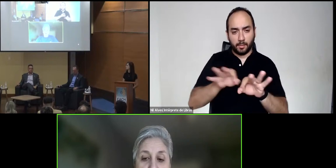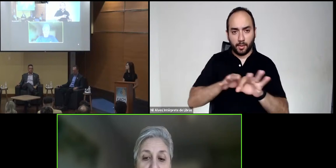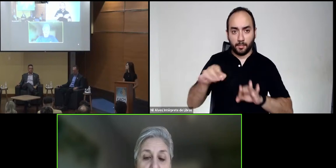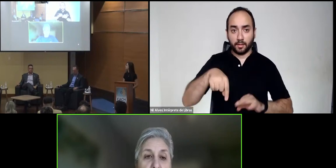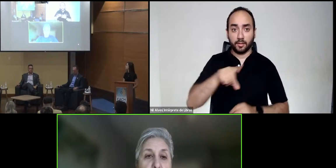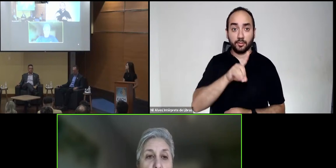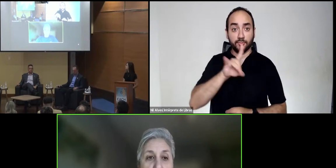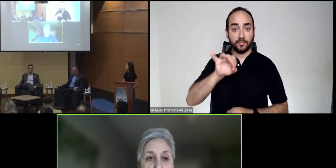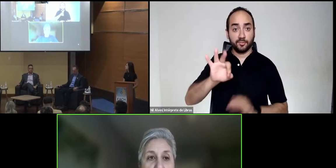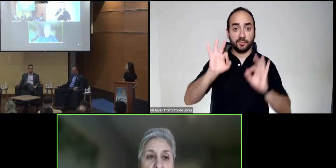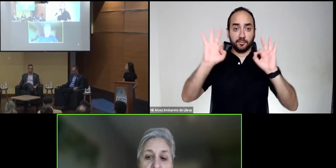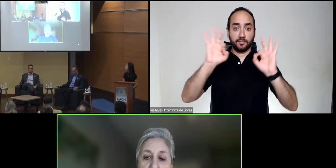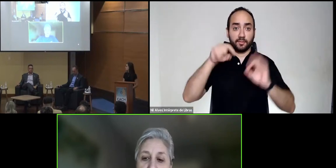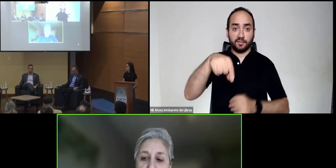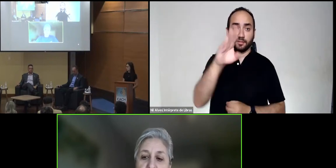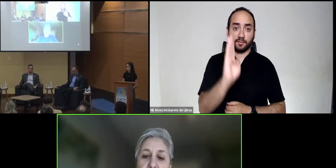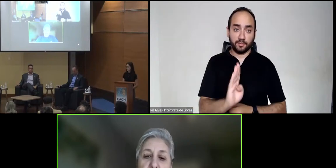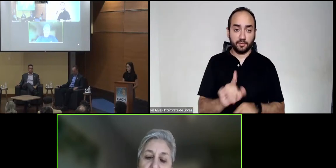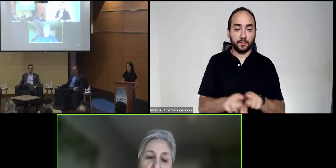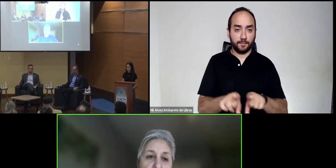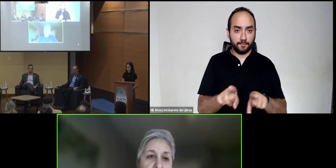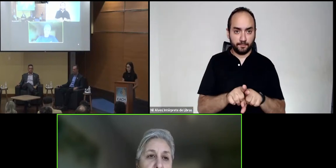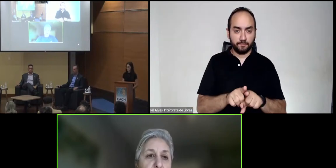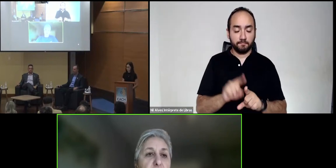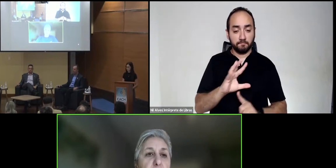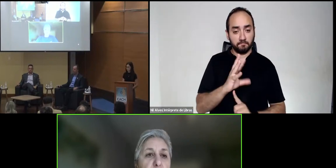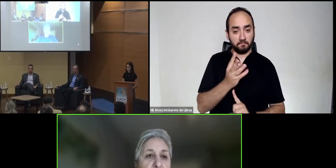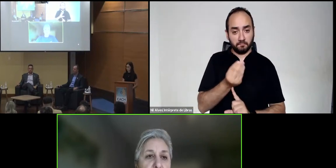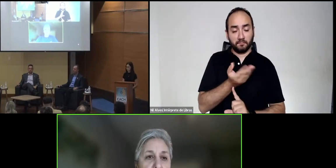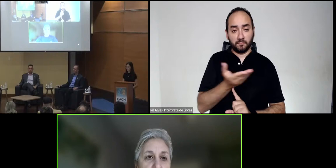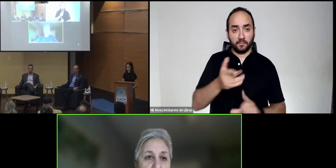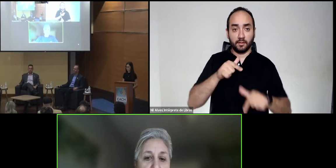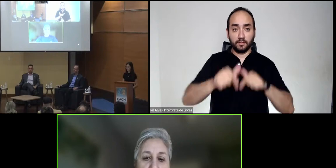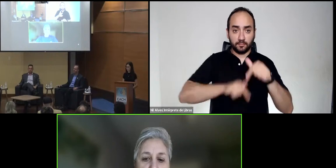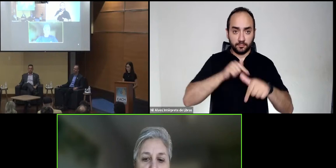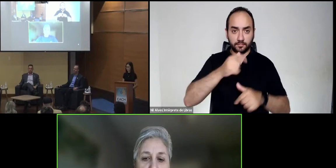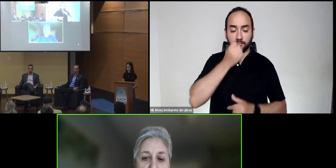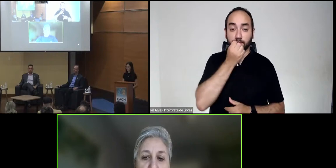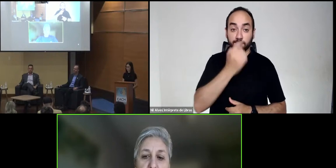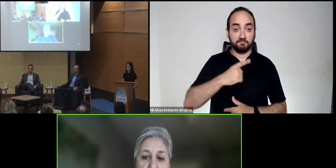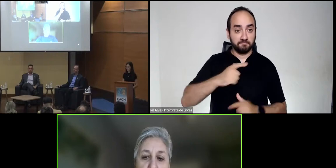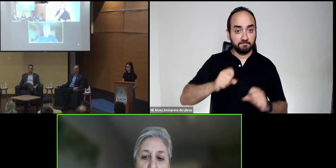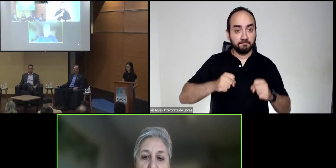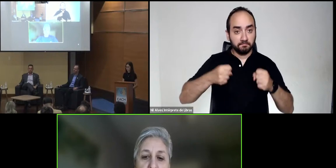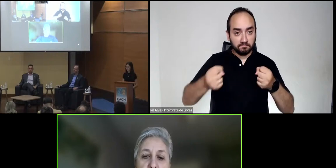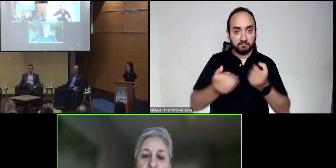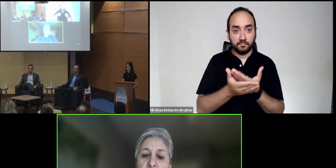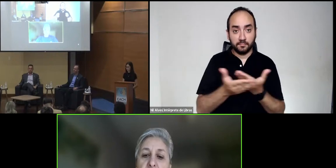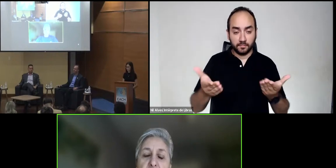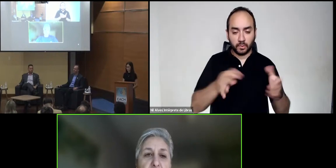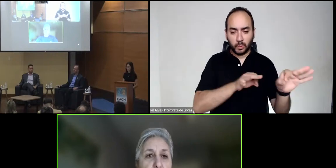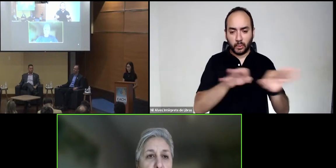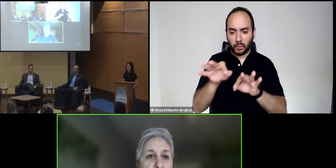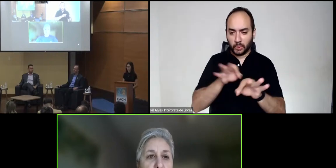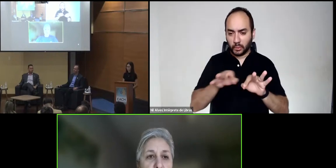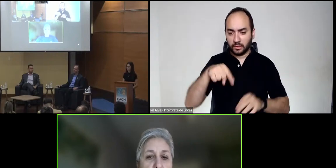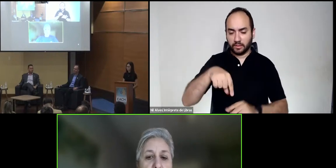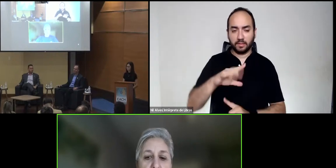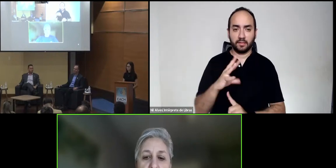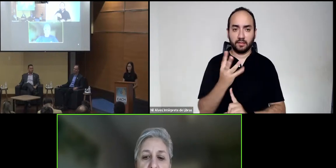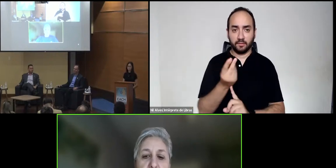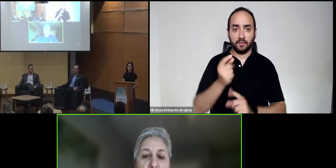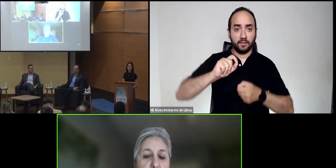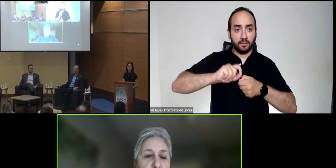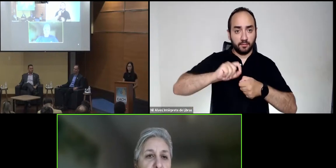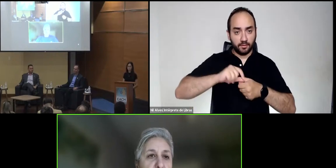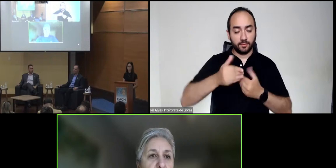hosting the work and the efforts that have gone into planning this event in front of you now. And those that are